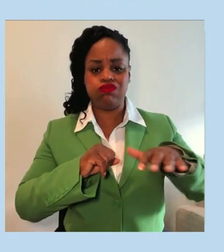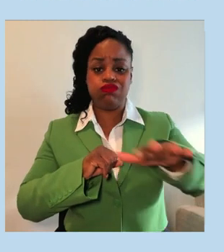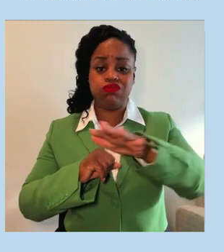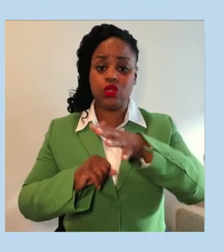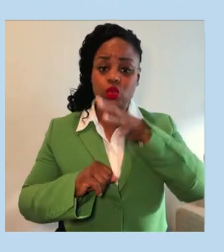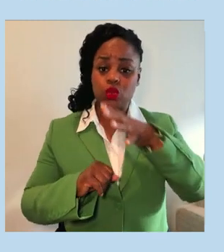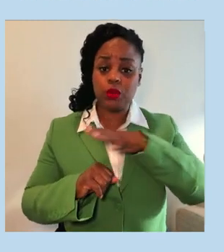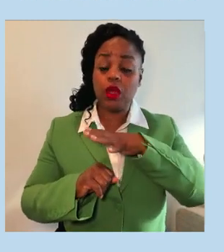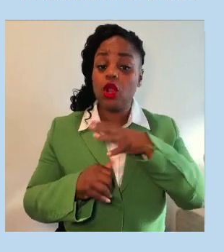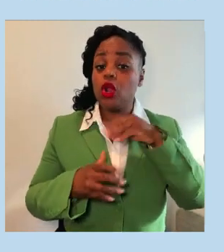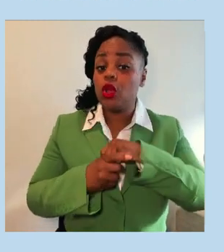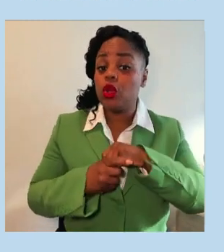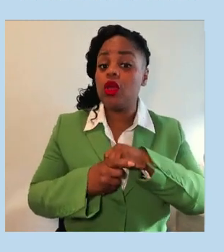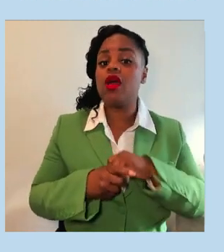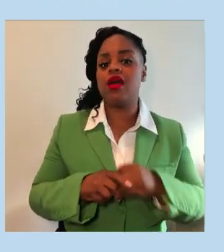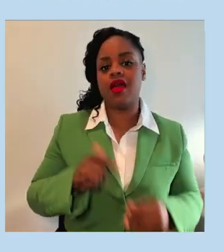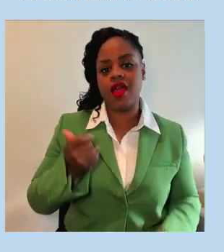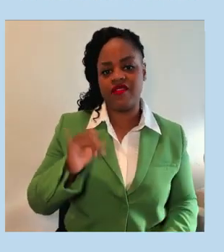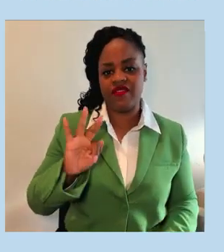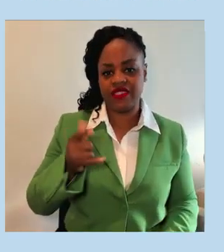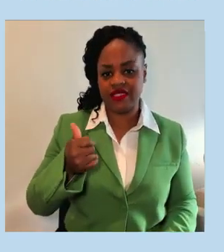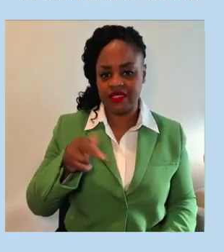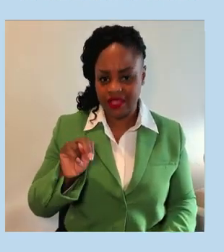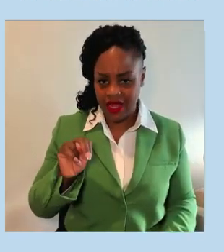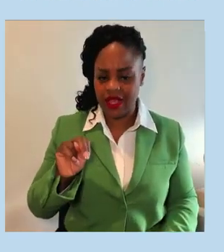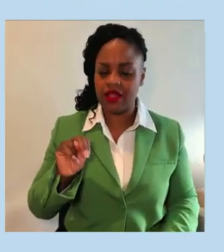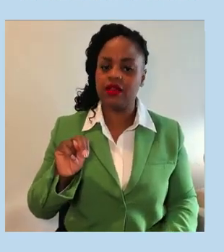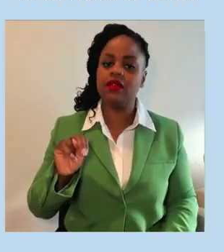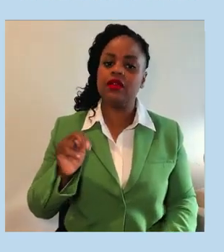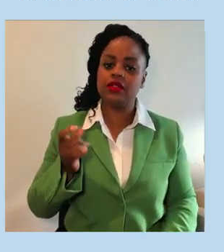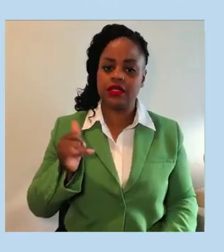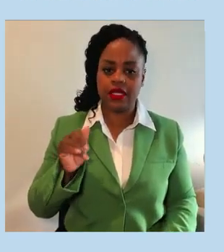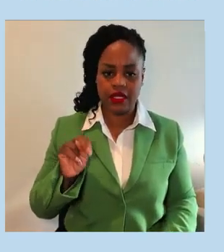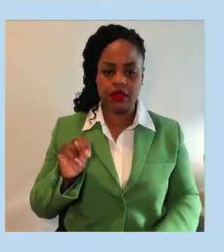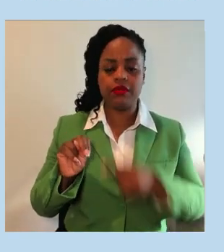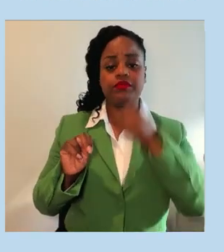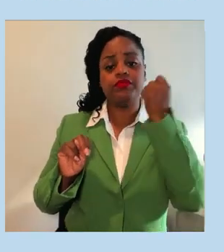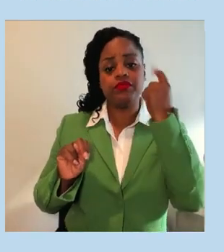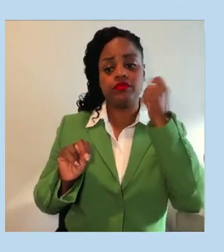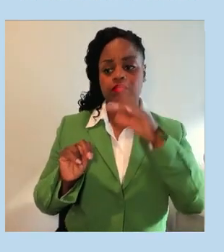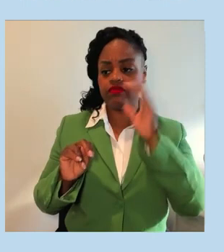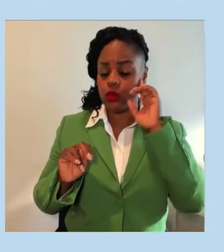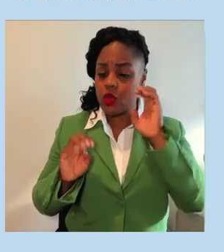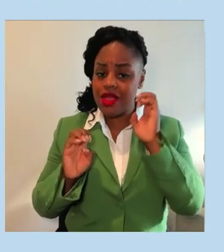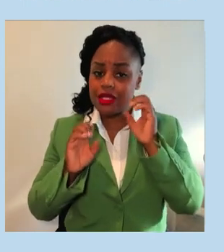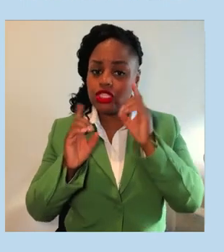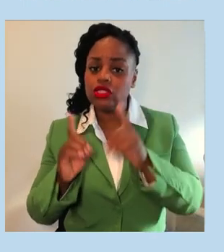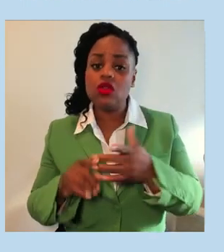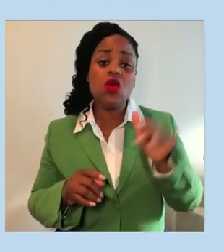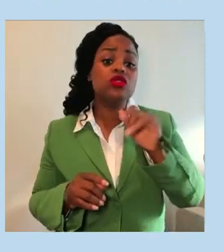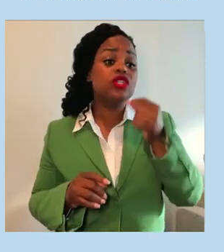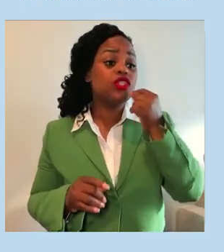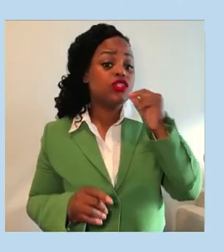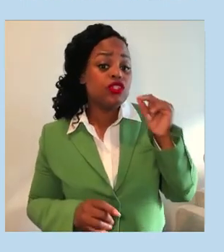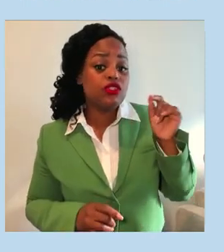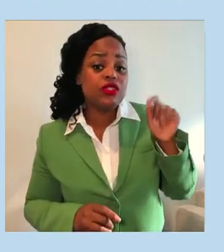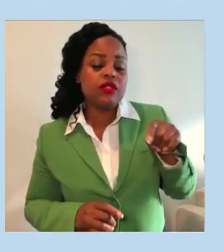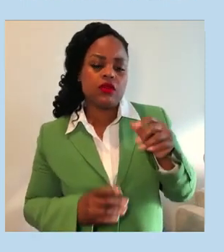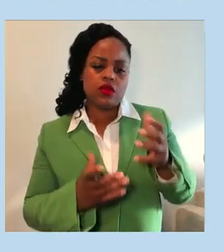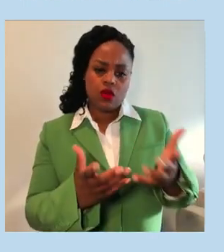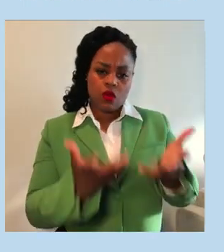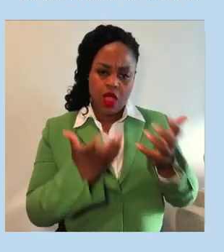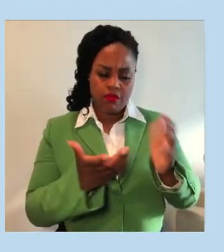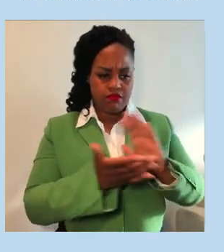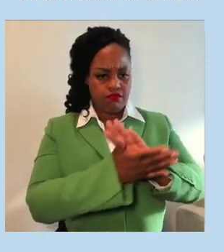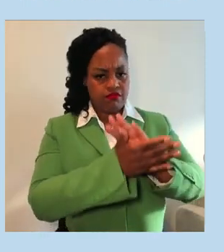women fighting for their rights in education, and in Ukraine, where we're pushing for women's peace and security. At the State Department, our